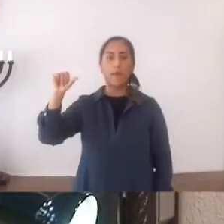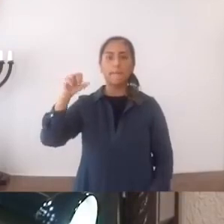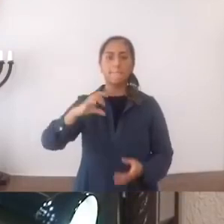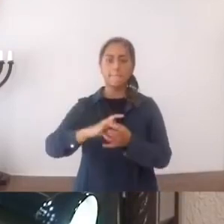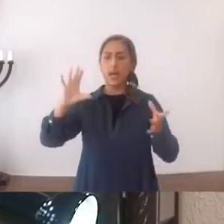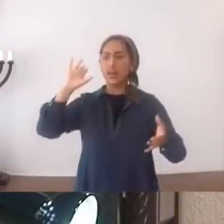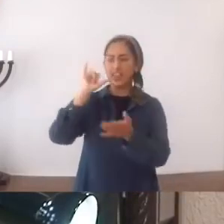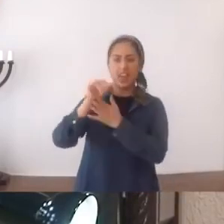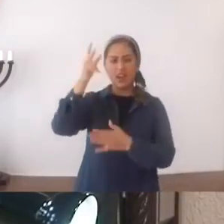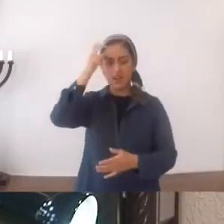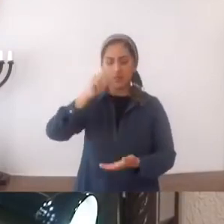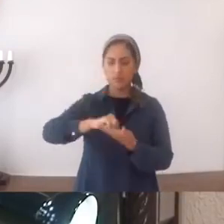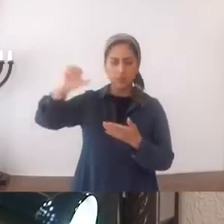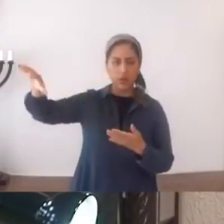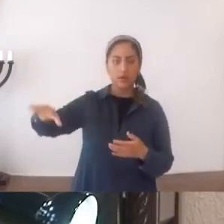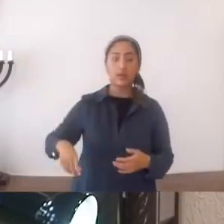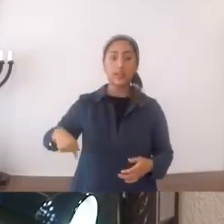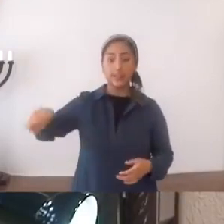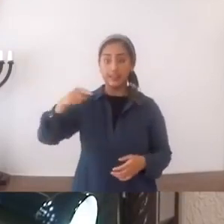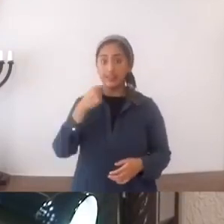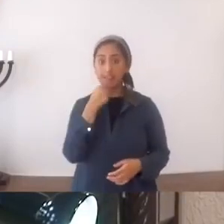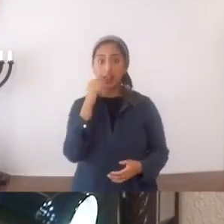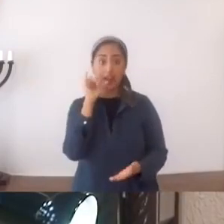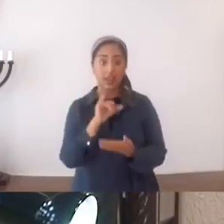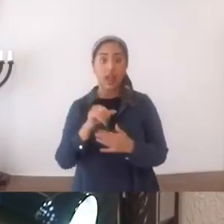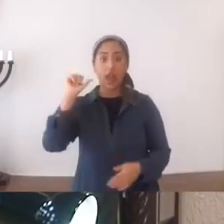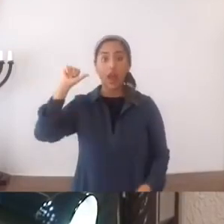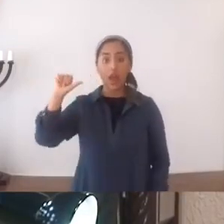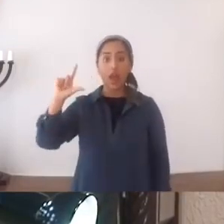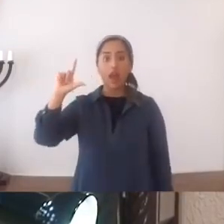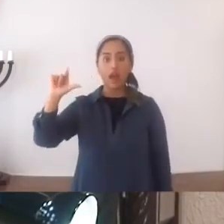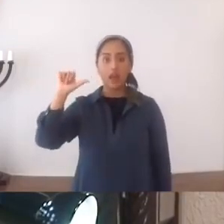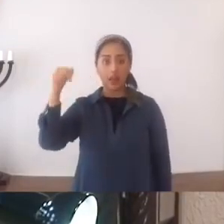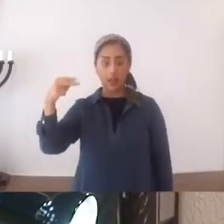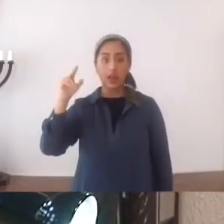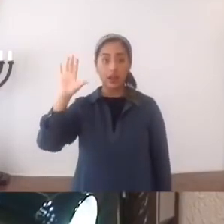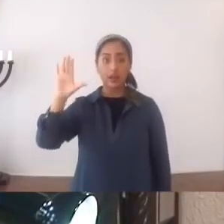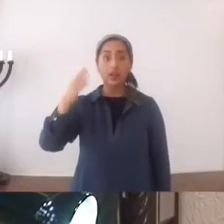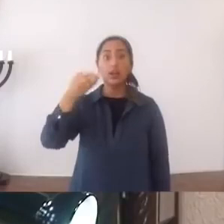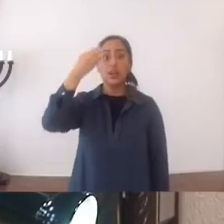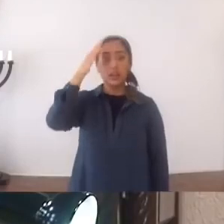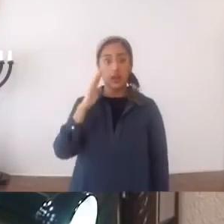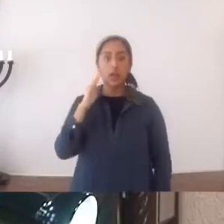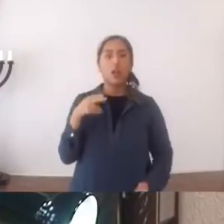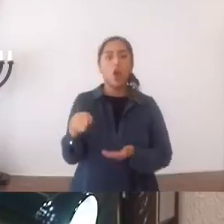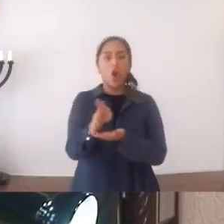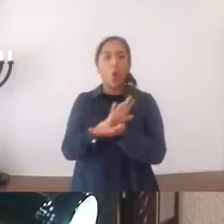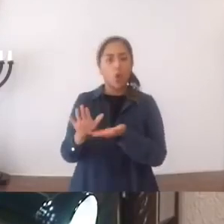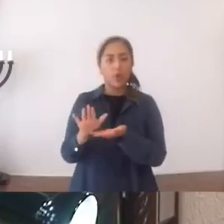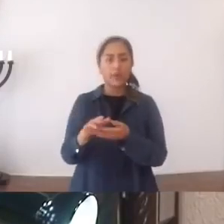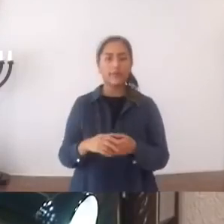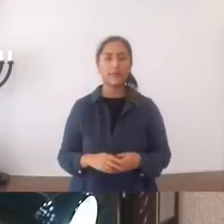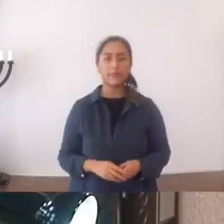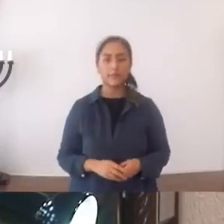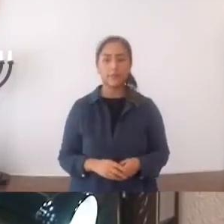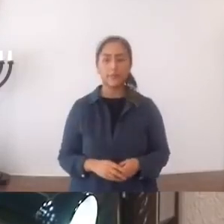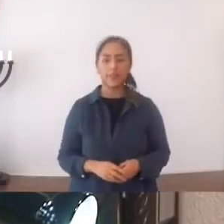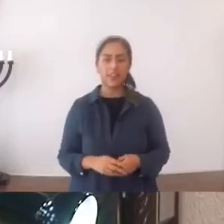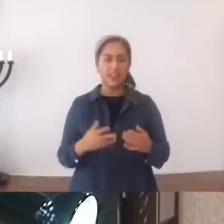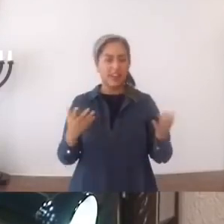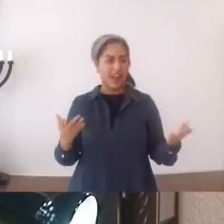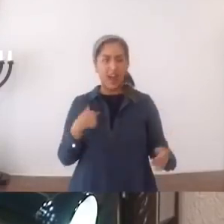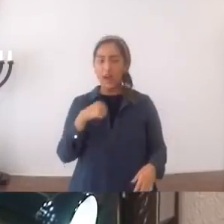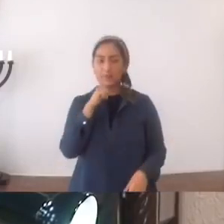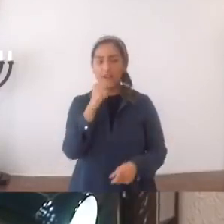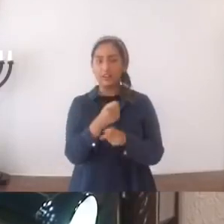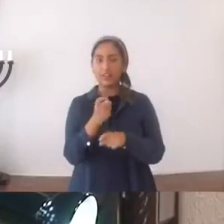ese demonio. Joshua HaMashiach rebuked Shed. that demon, that shed, Él declaró que He Alá declared es, that Allah es un Dios santo. is a